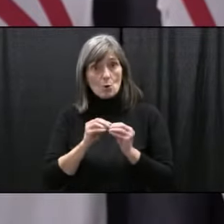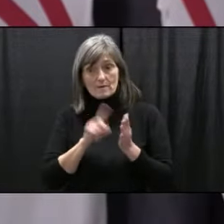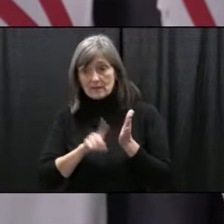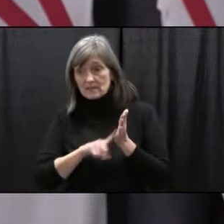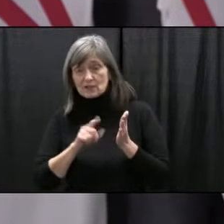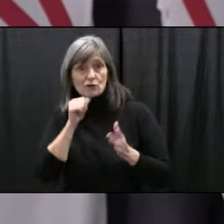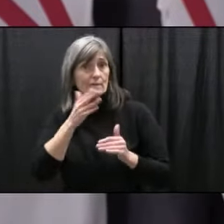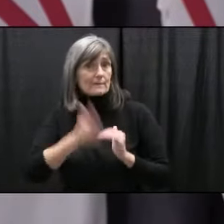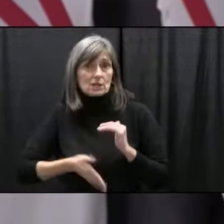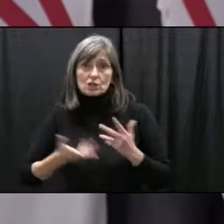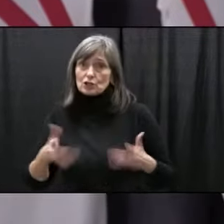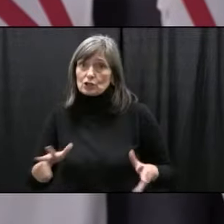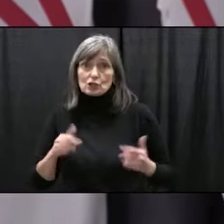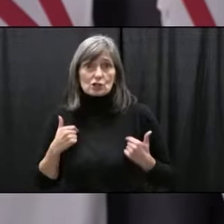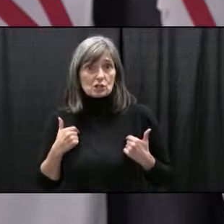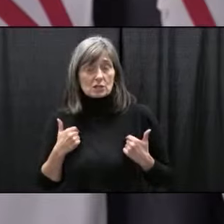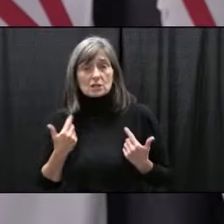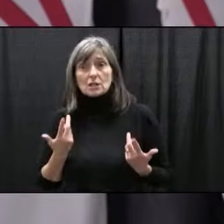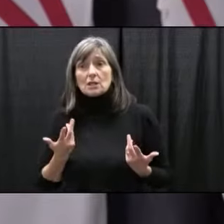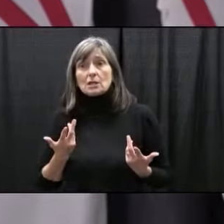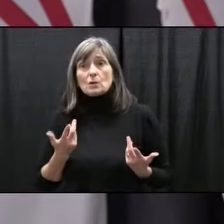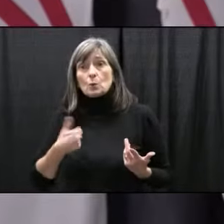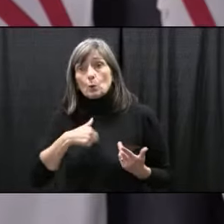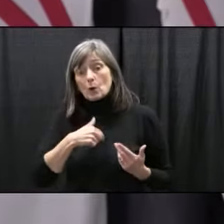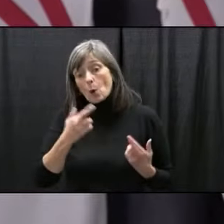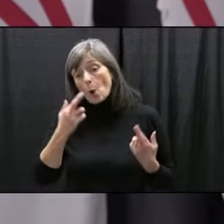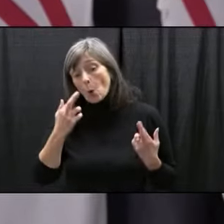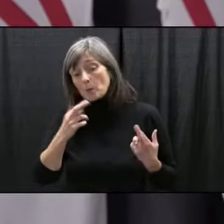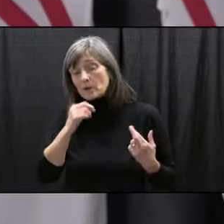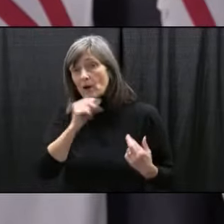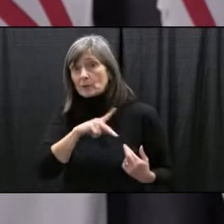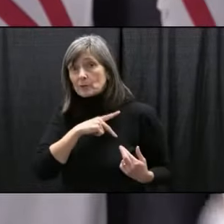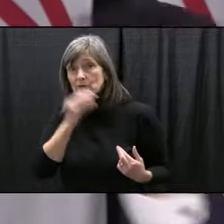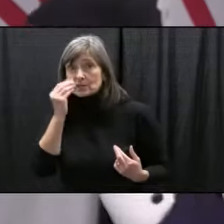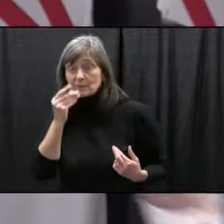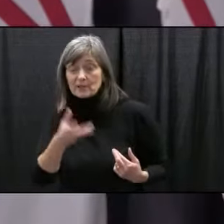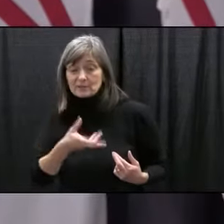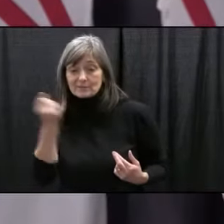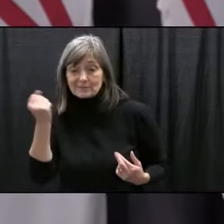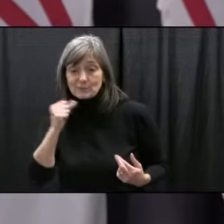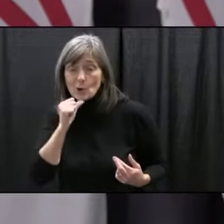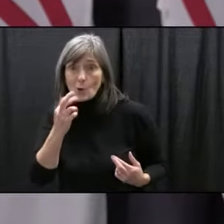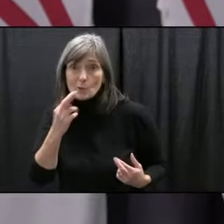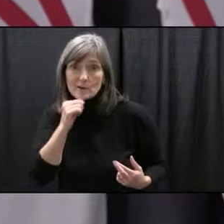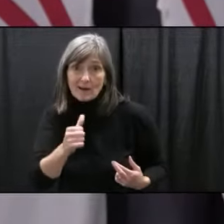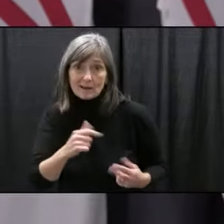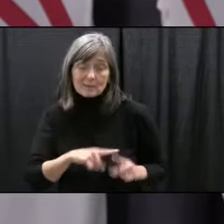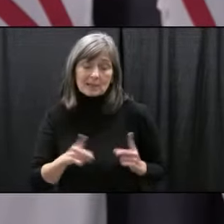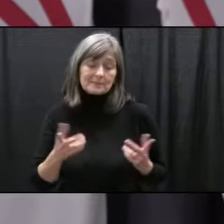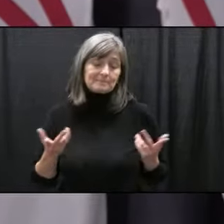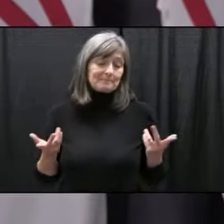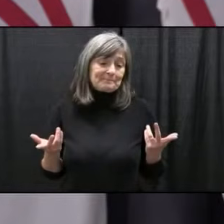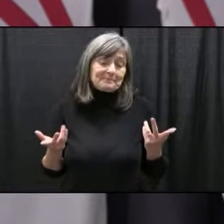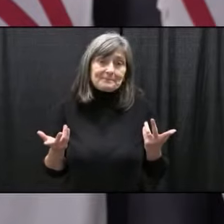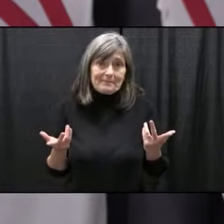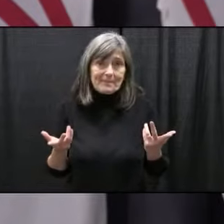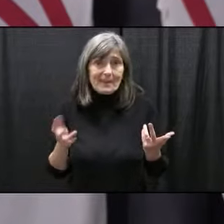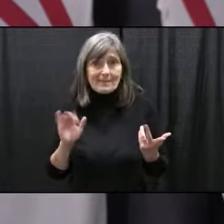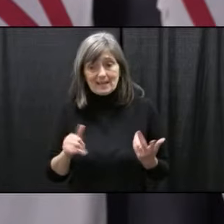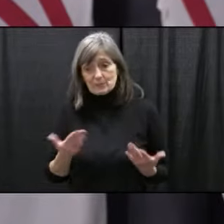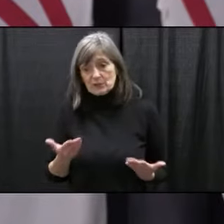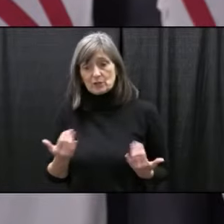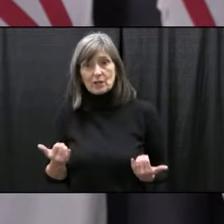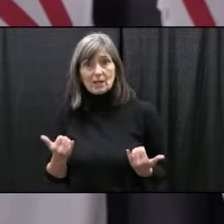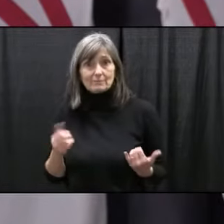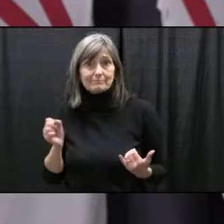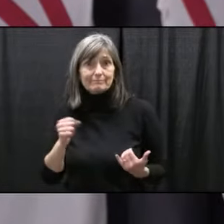So. But we were hopeful that it wouldn't, but I mean, that was, I guess, a possibility, but